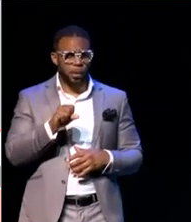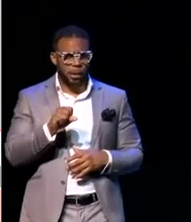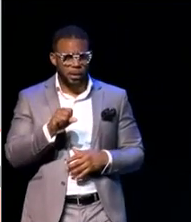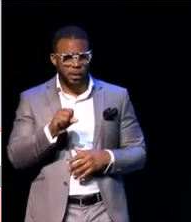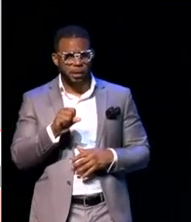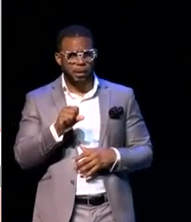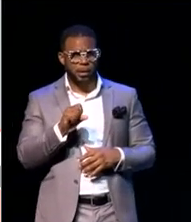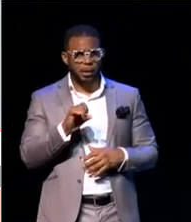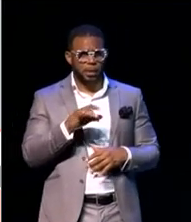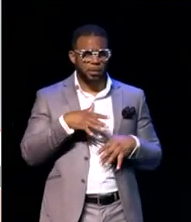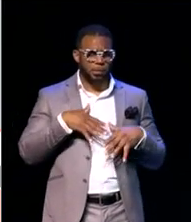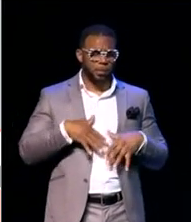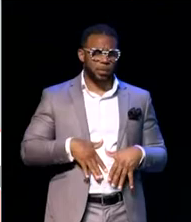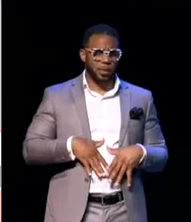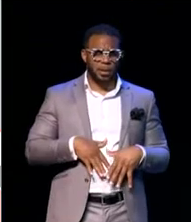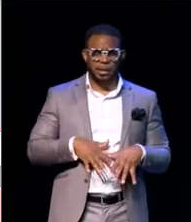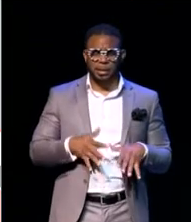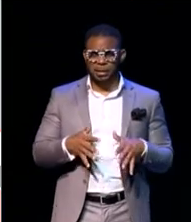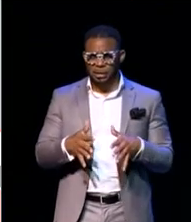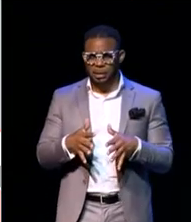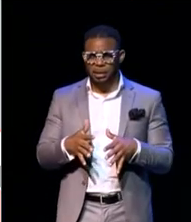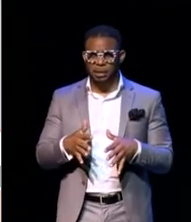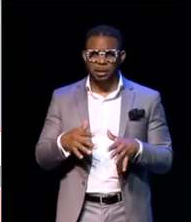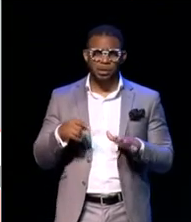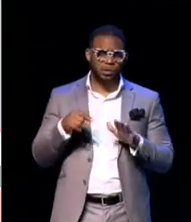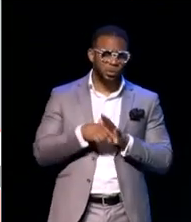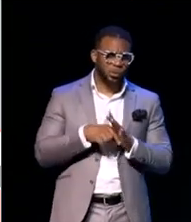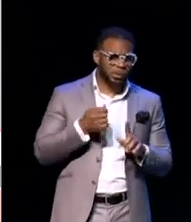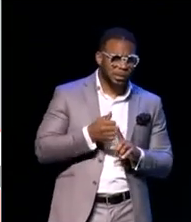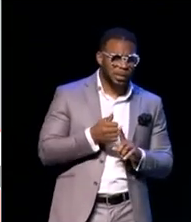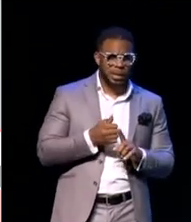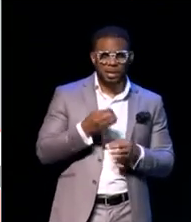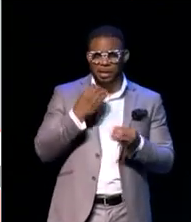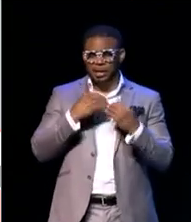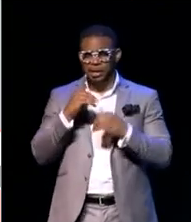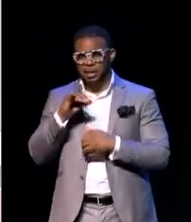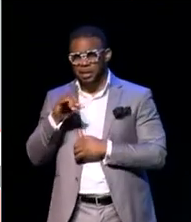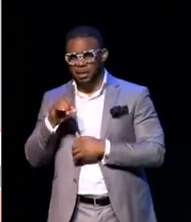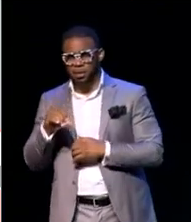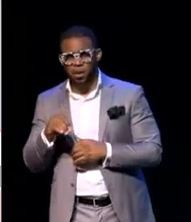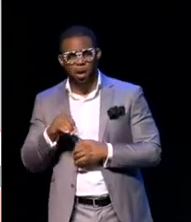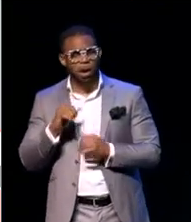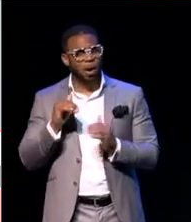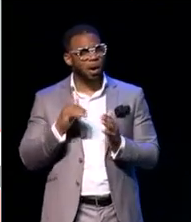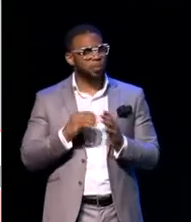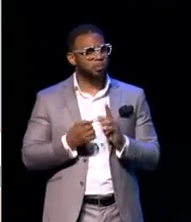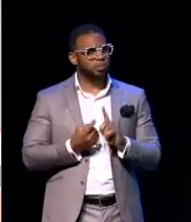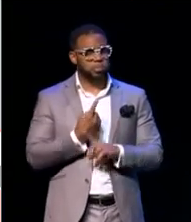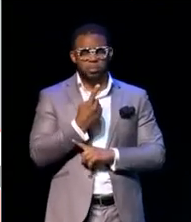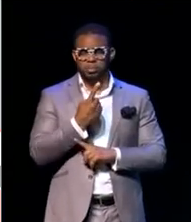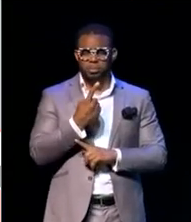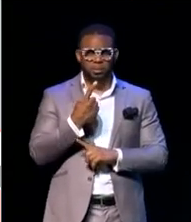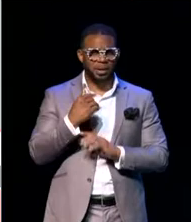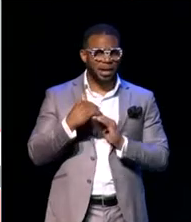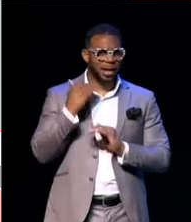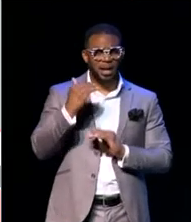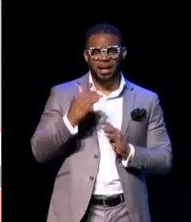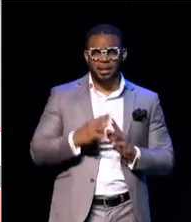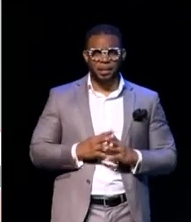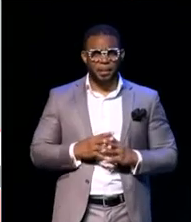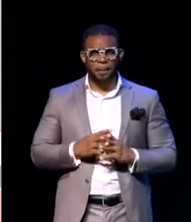of depression, anxiety, suicide, eating disorders are off the charts, and